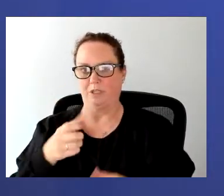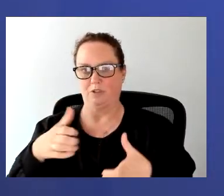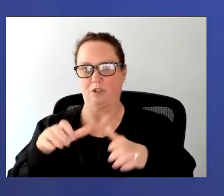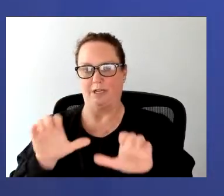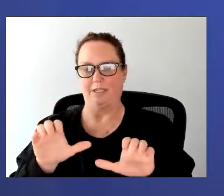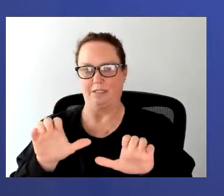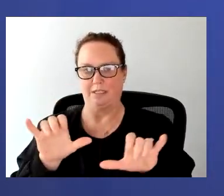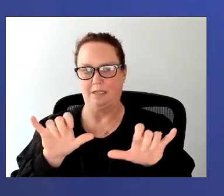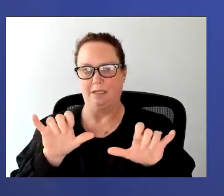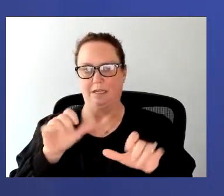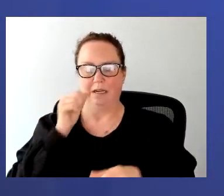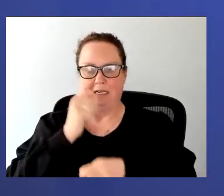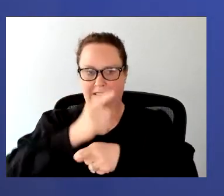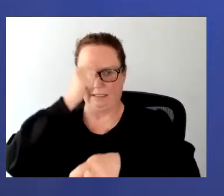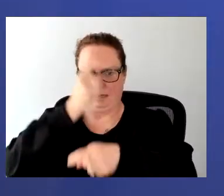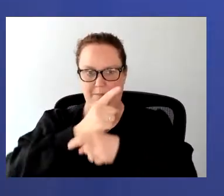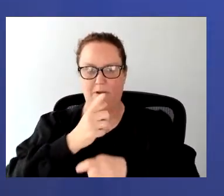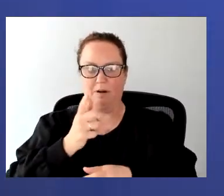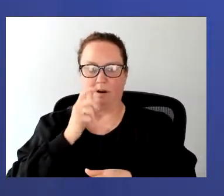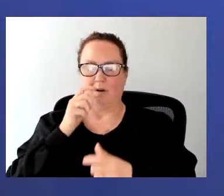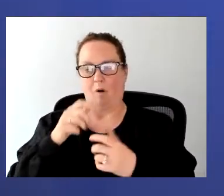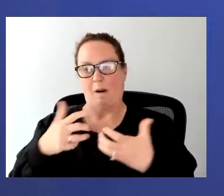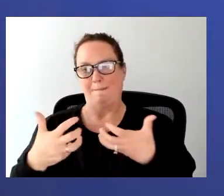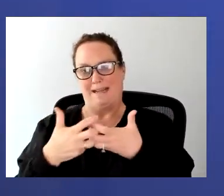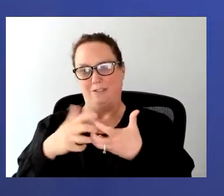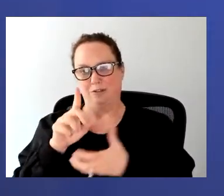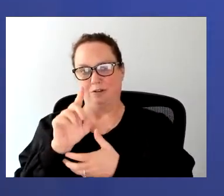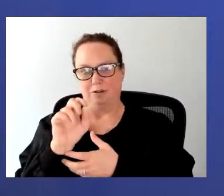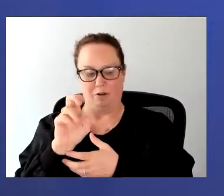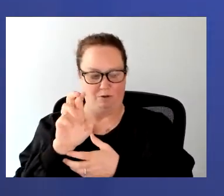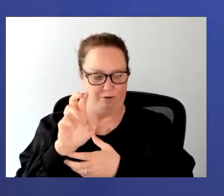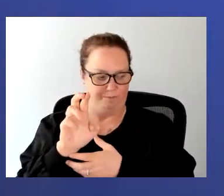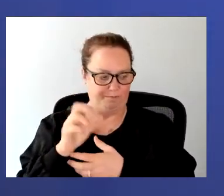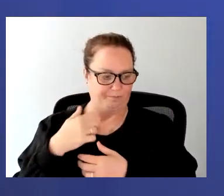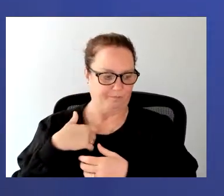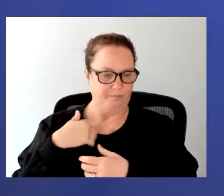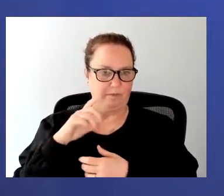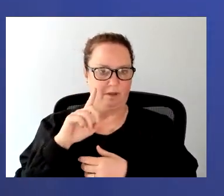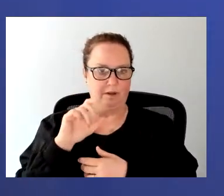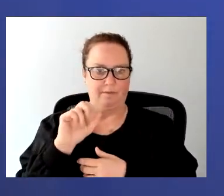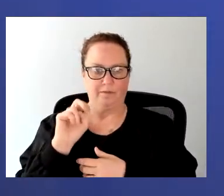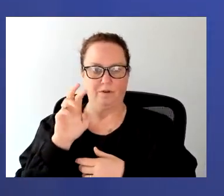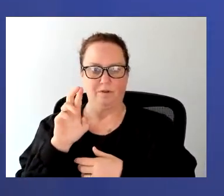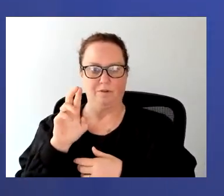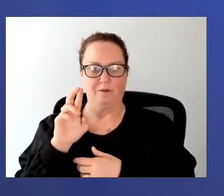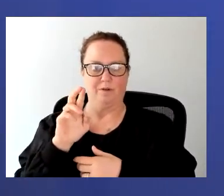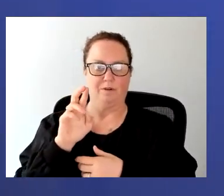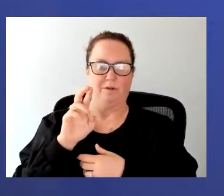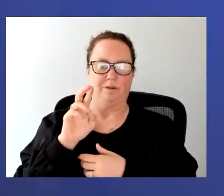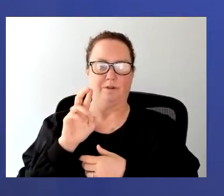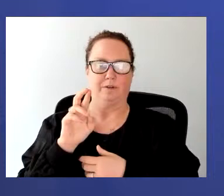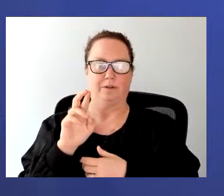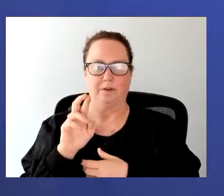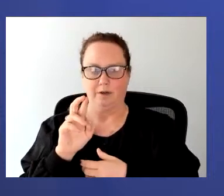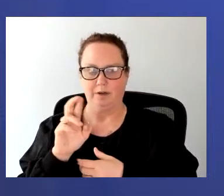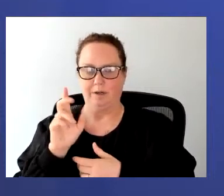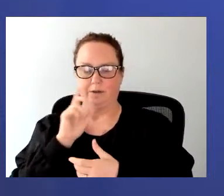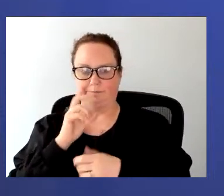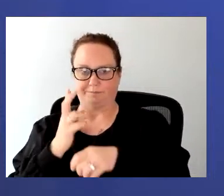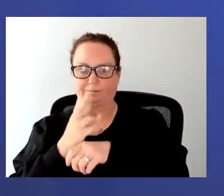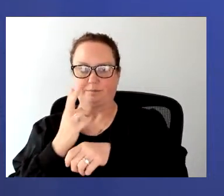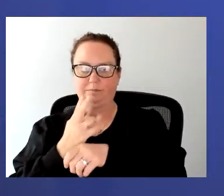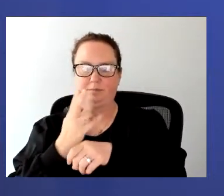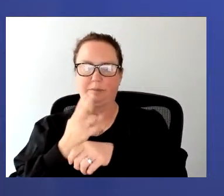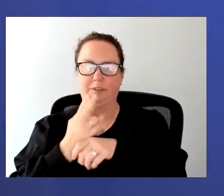donor or a match unrelated donor. So if you don't have a donor, you can forget about the transplant. Here recently, we're able to use a